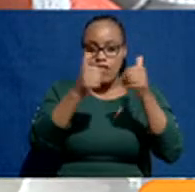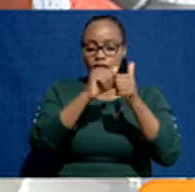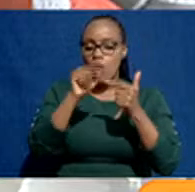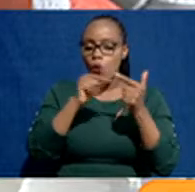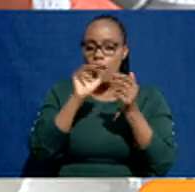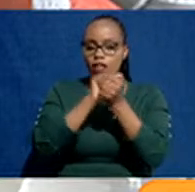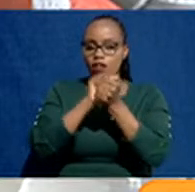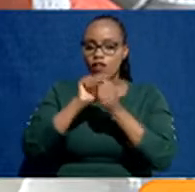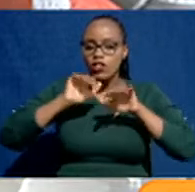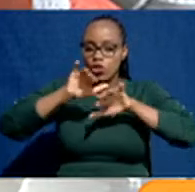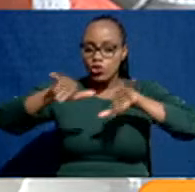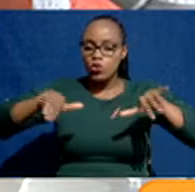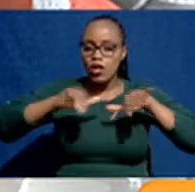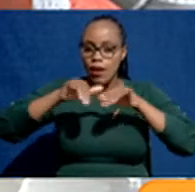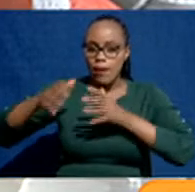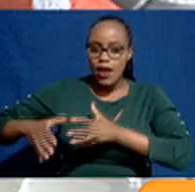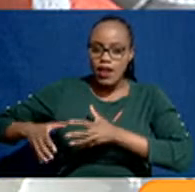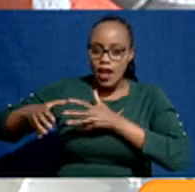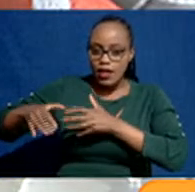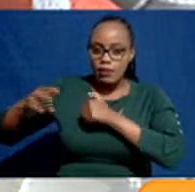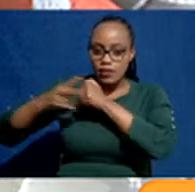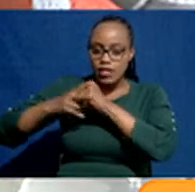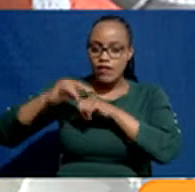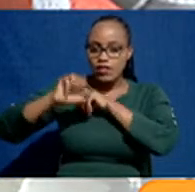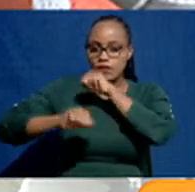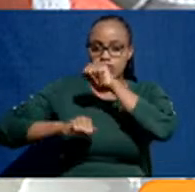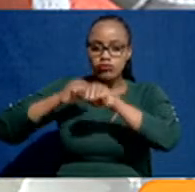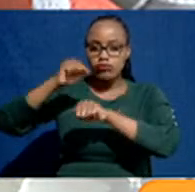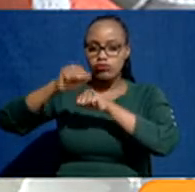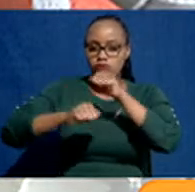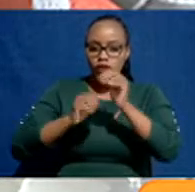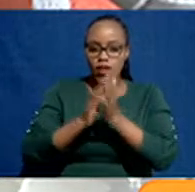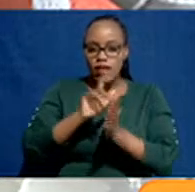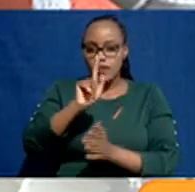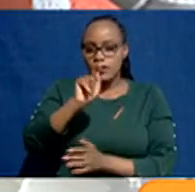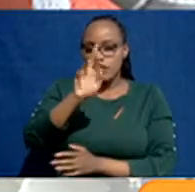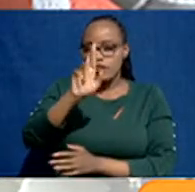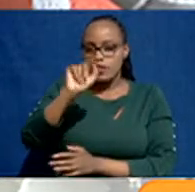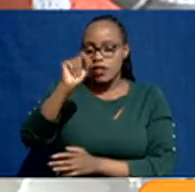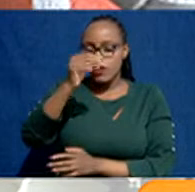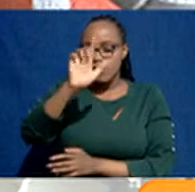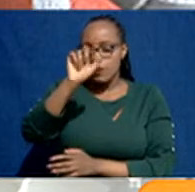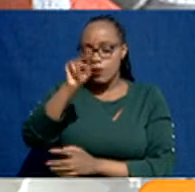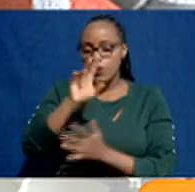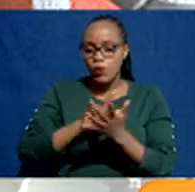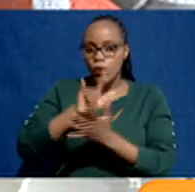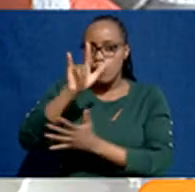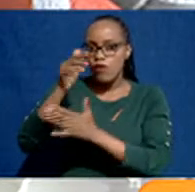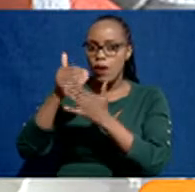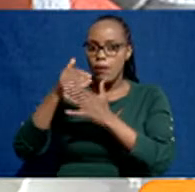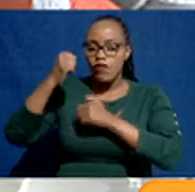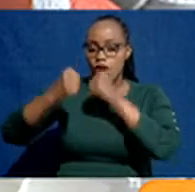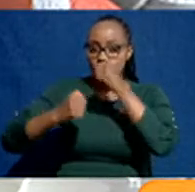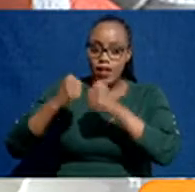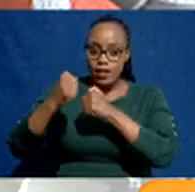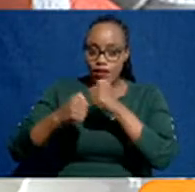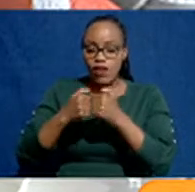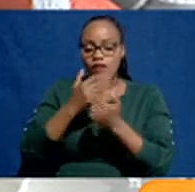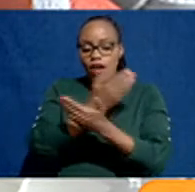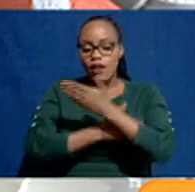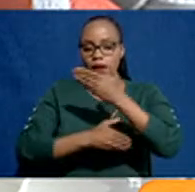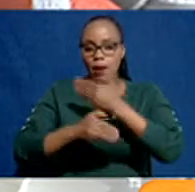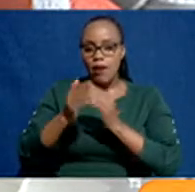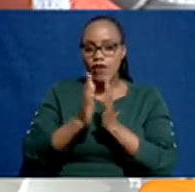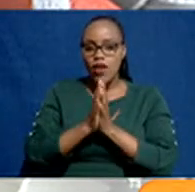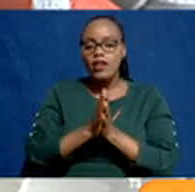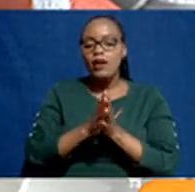Friday. Swimming, rugby, sevens, cycling and triathlon teams will be the first ones to leave ahead of the athletics, para-athletics and